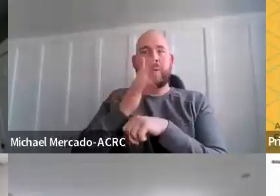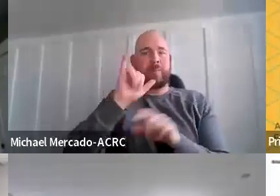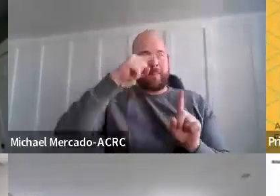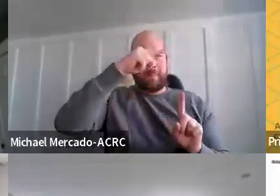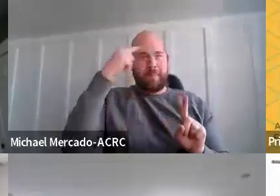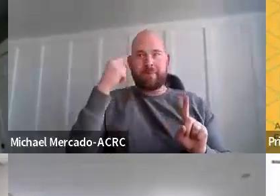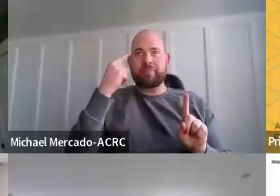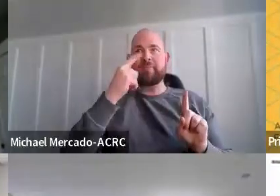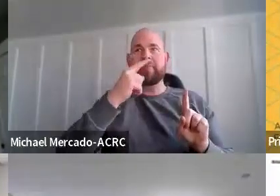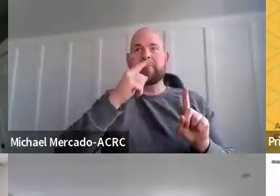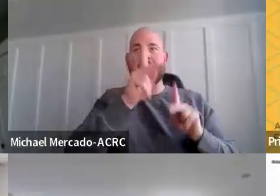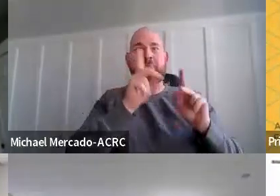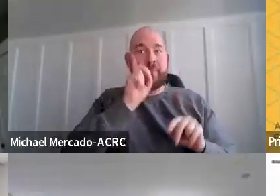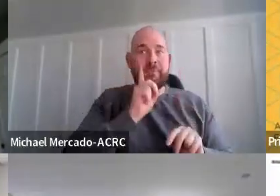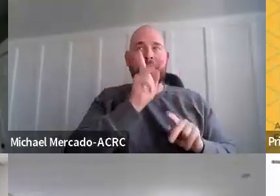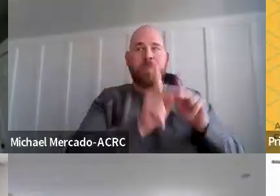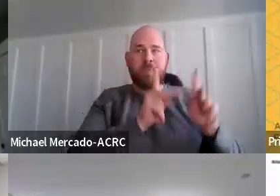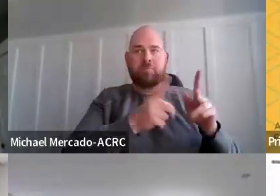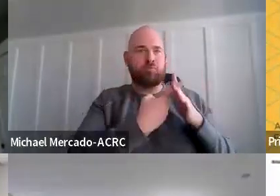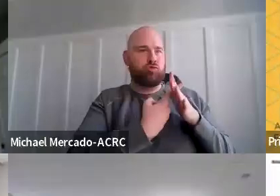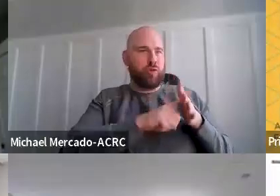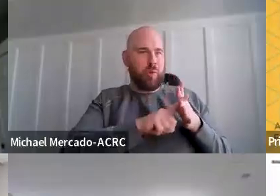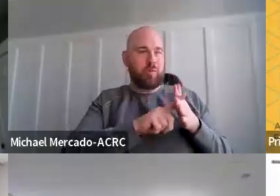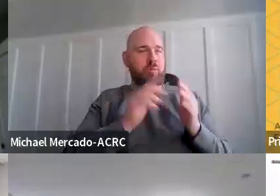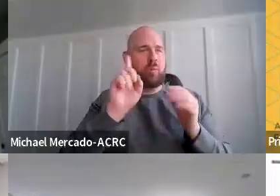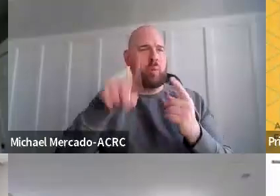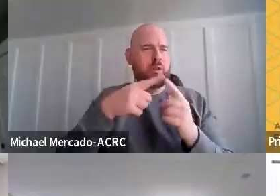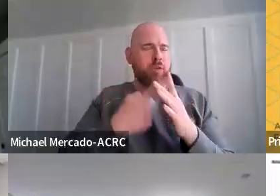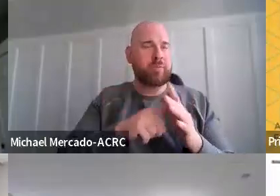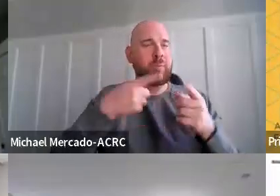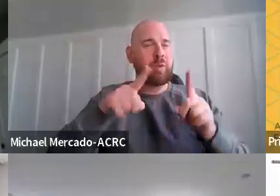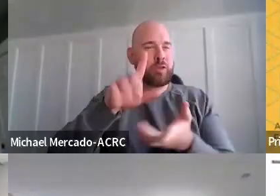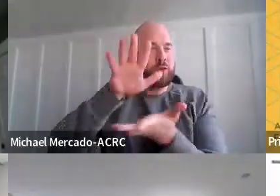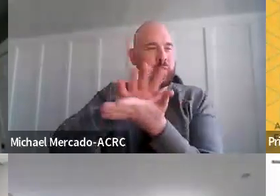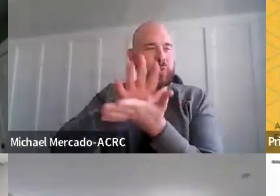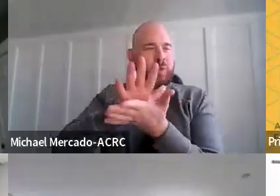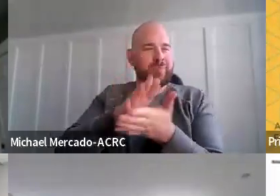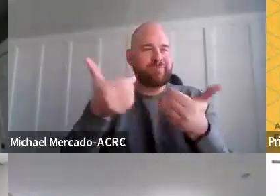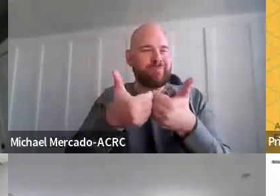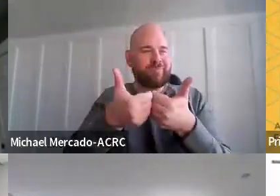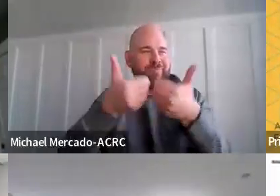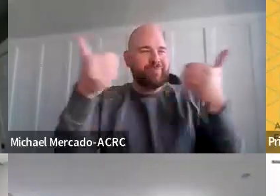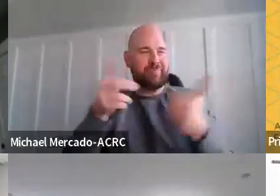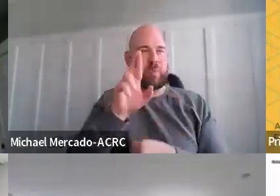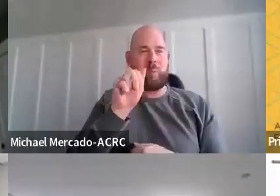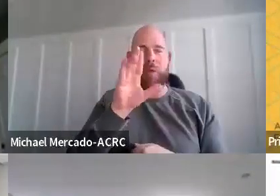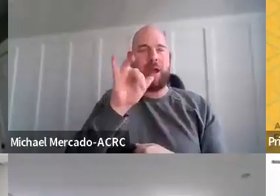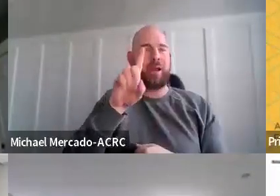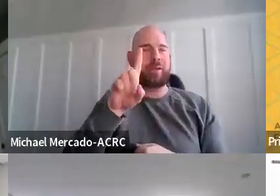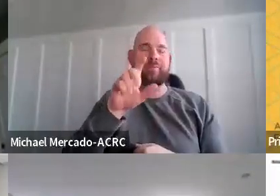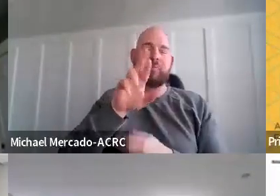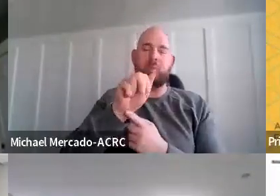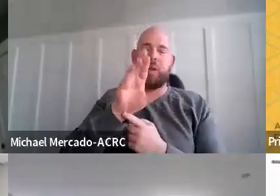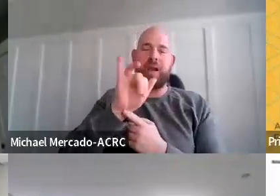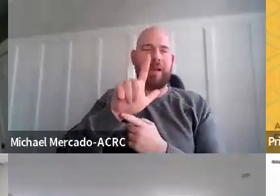is unique compared to ASL. It's used by Black individuals who are deaf. That started